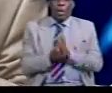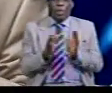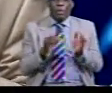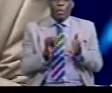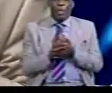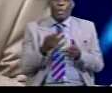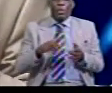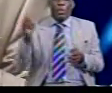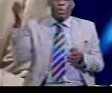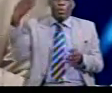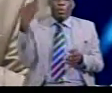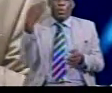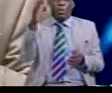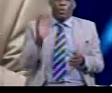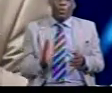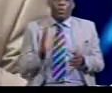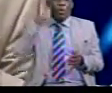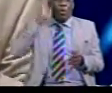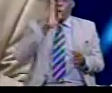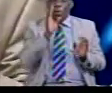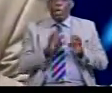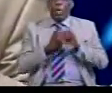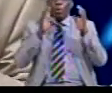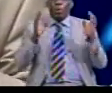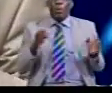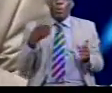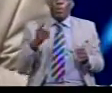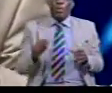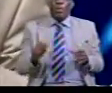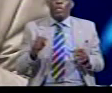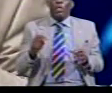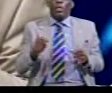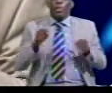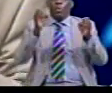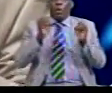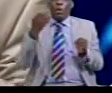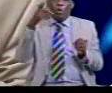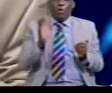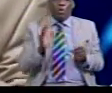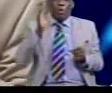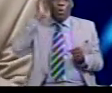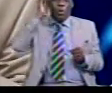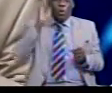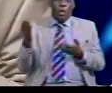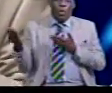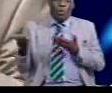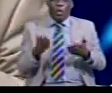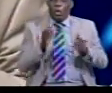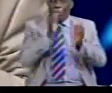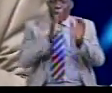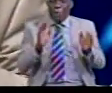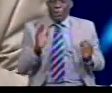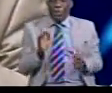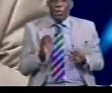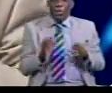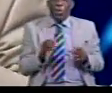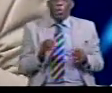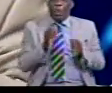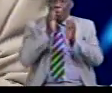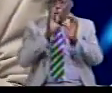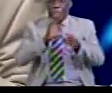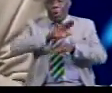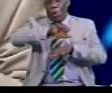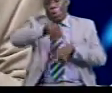him. La puissance de Dieu sur lui. We pray that the power of God will be upon Bénis-le. Him. Pray, bless him. Bénis les différents ministres. Bless other